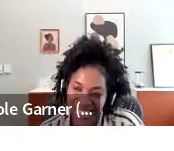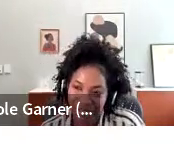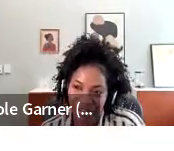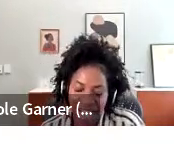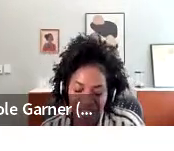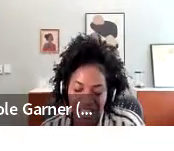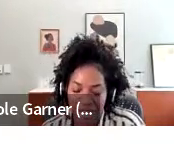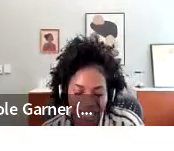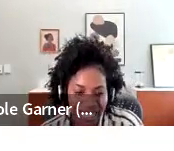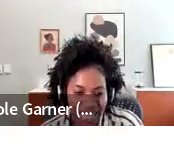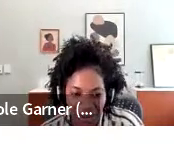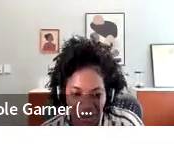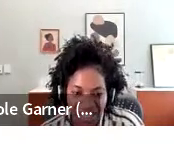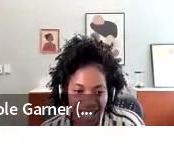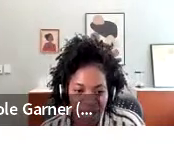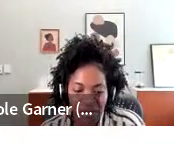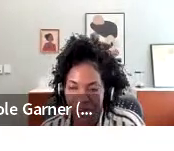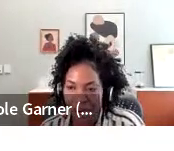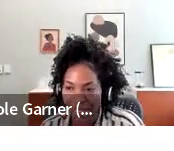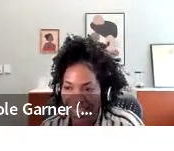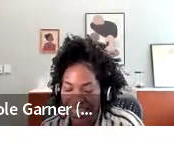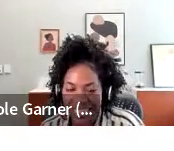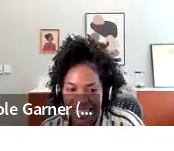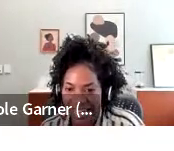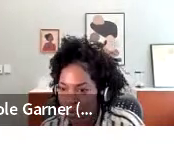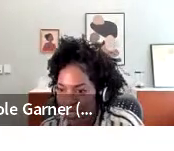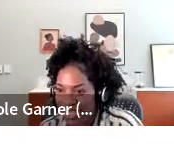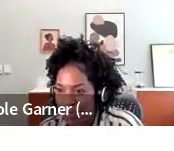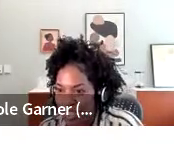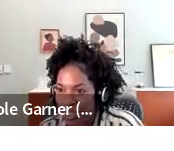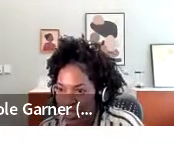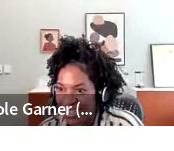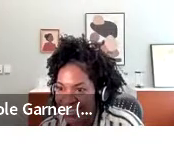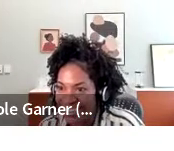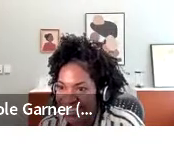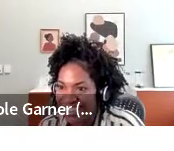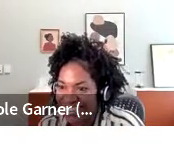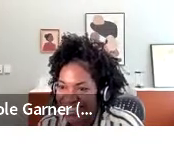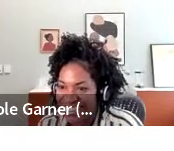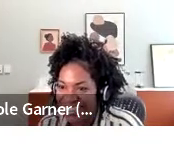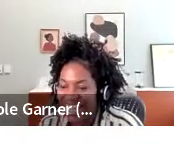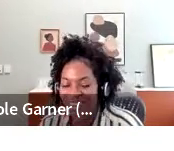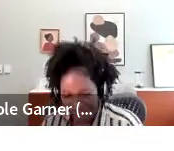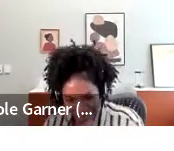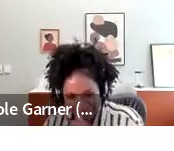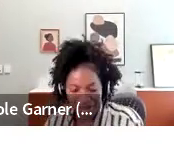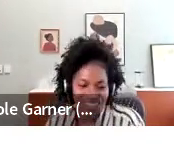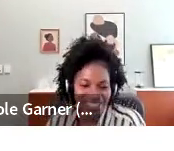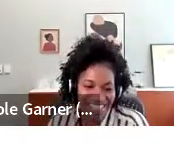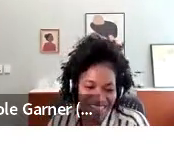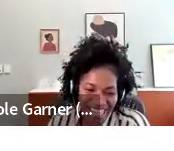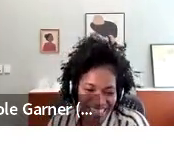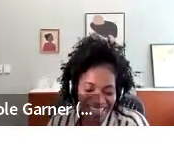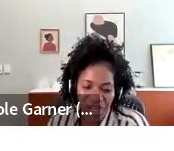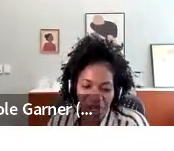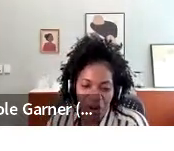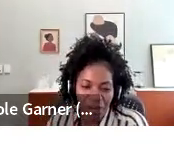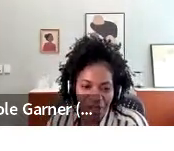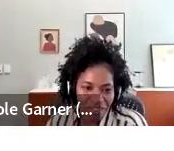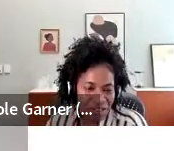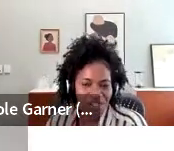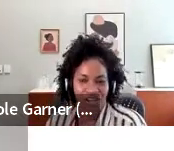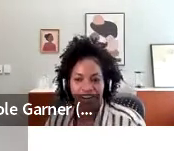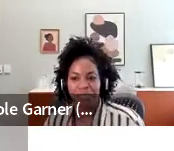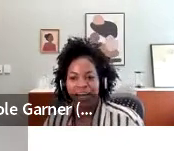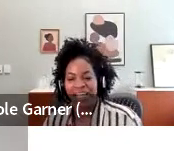for the Center for African American Health. And before I begin, can everyone see my screen? Okay, perfect. All right. Well,